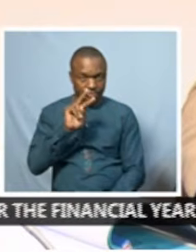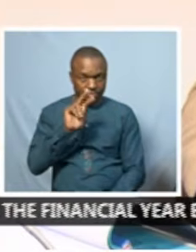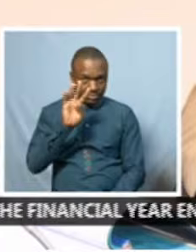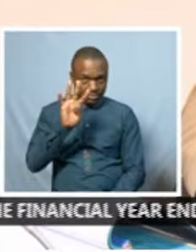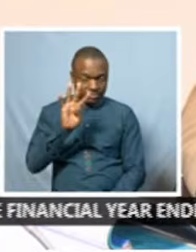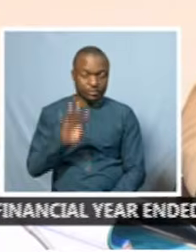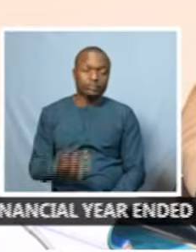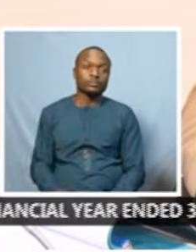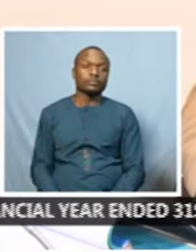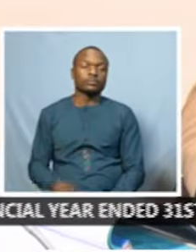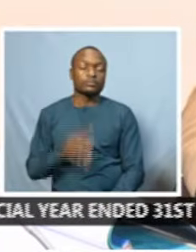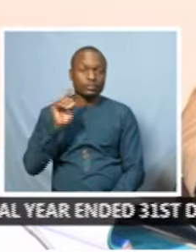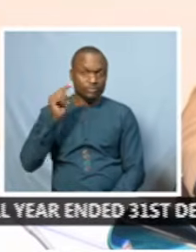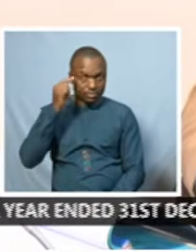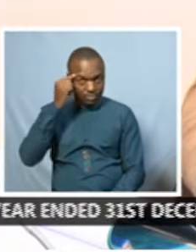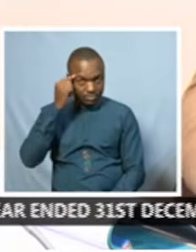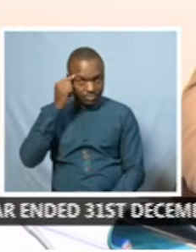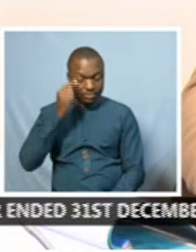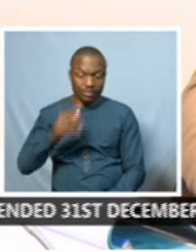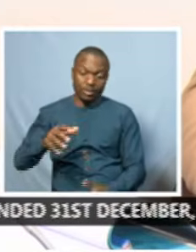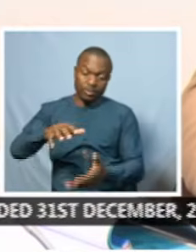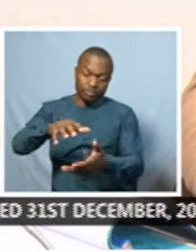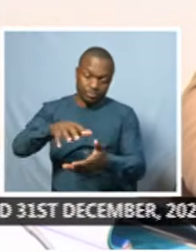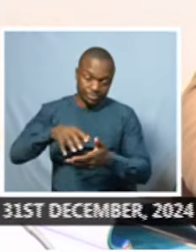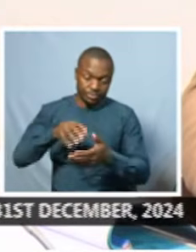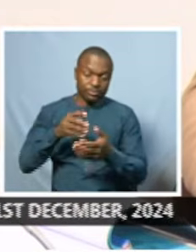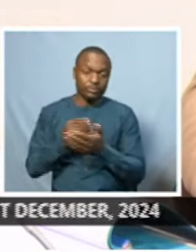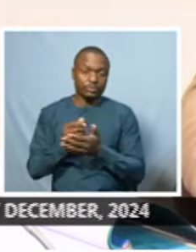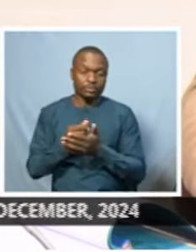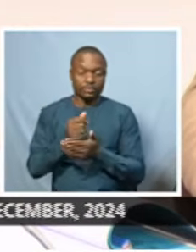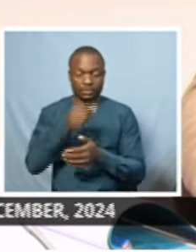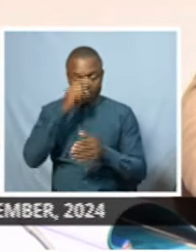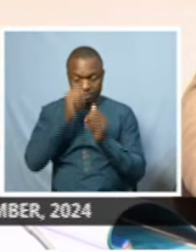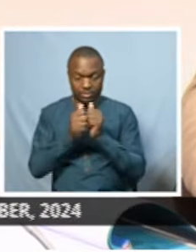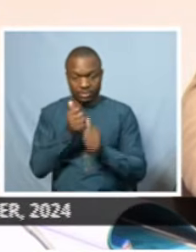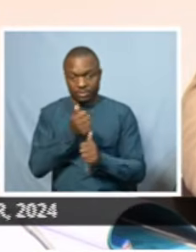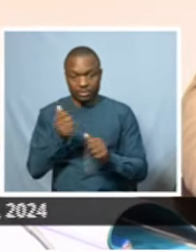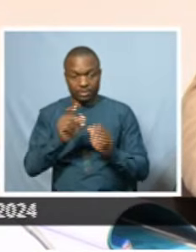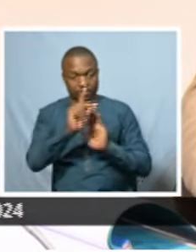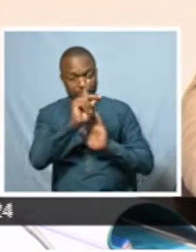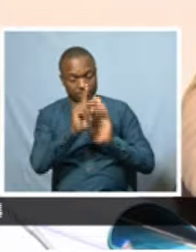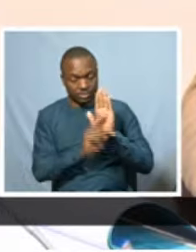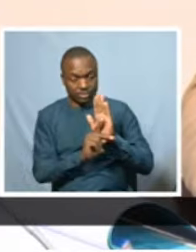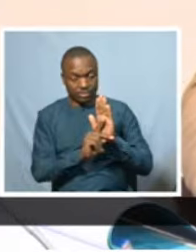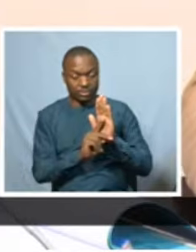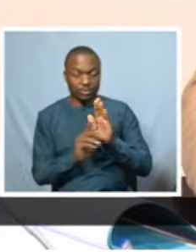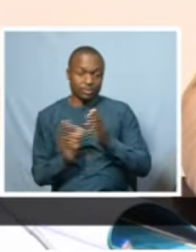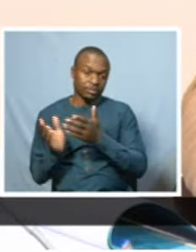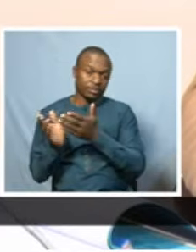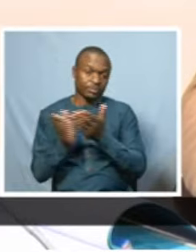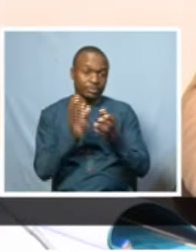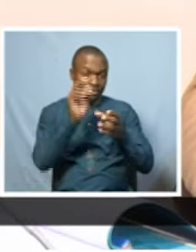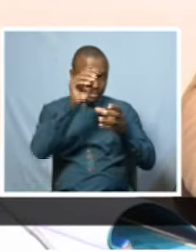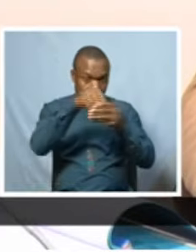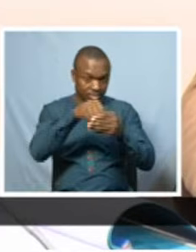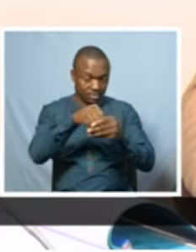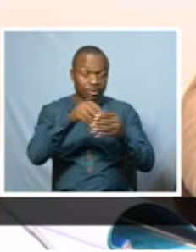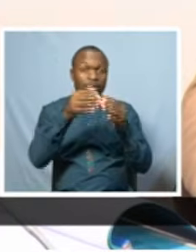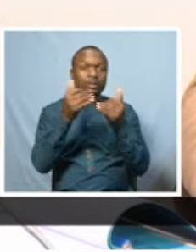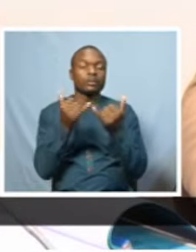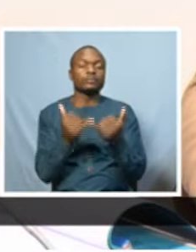2024, the government mopped the funds due to other fiscal policy that came in. So now